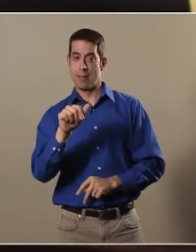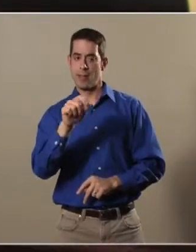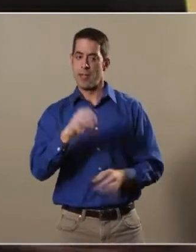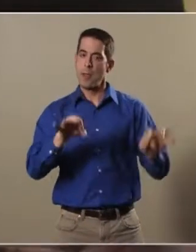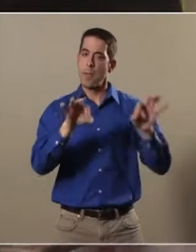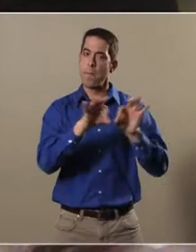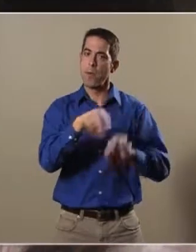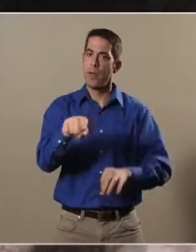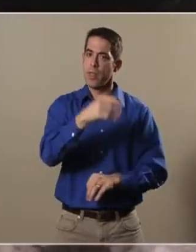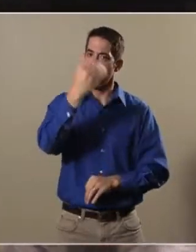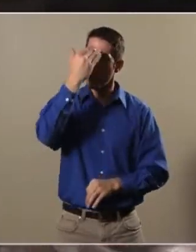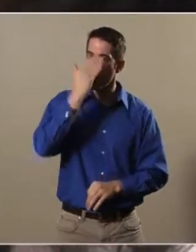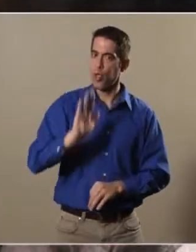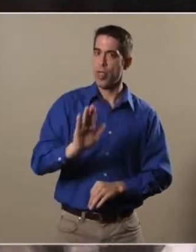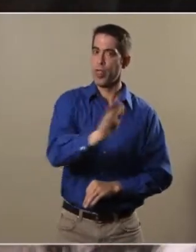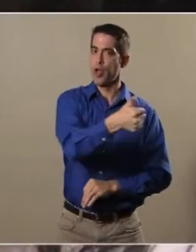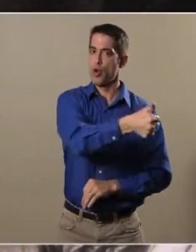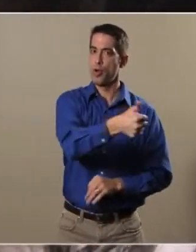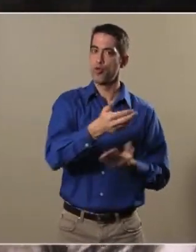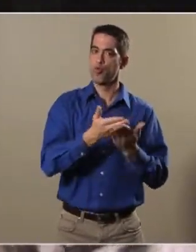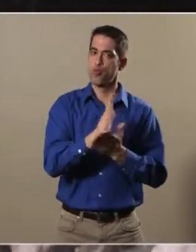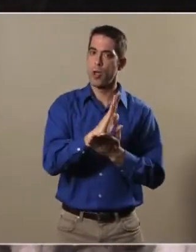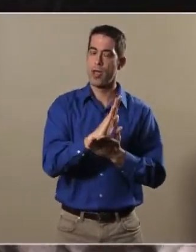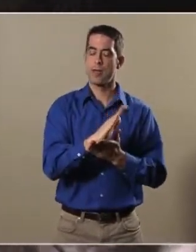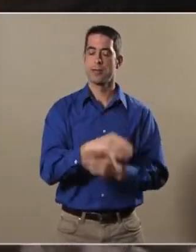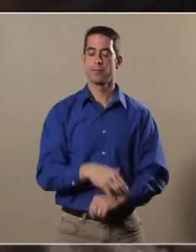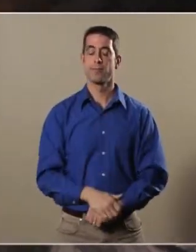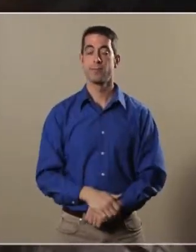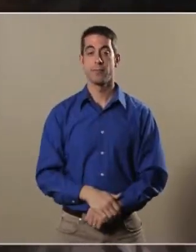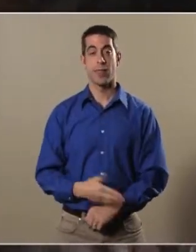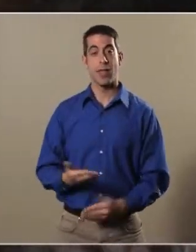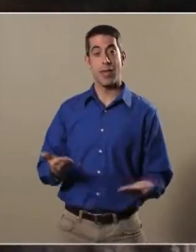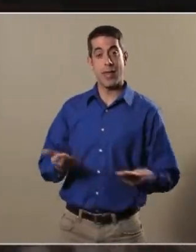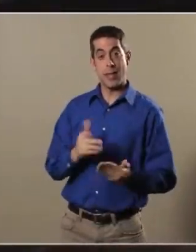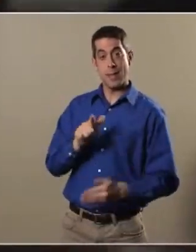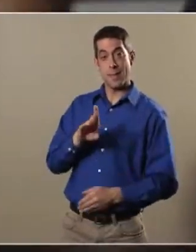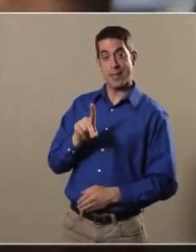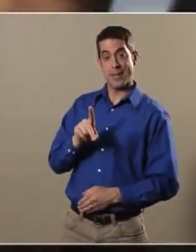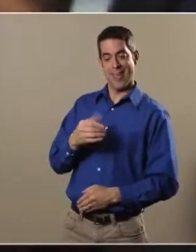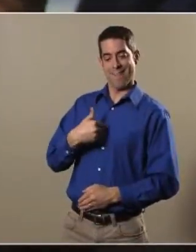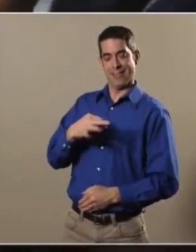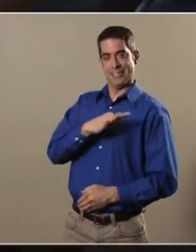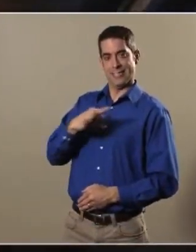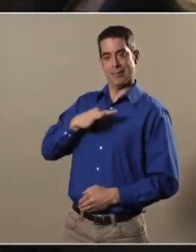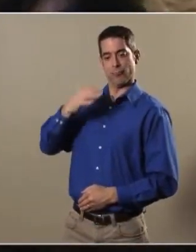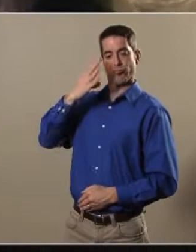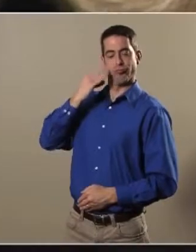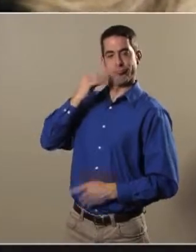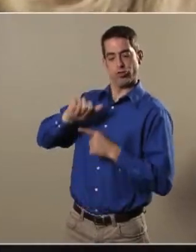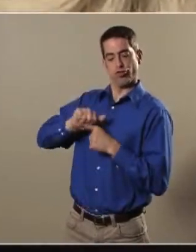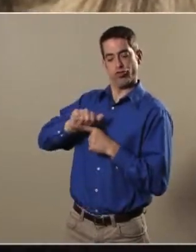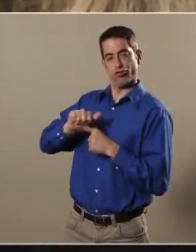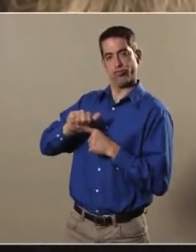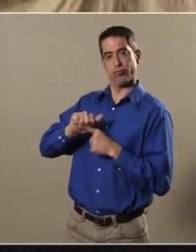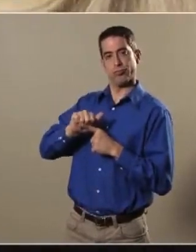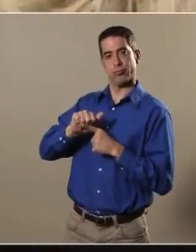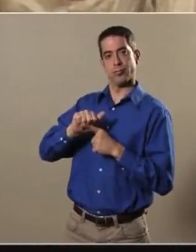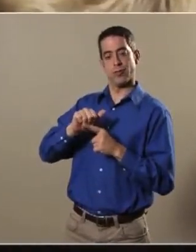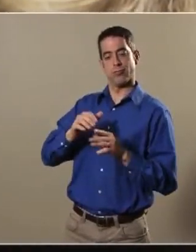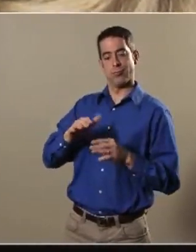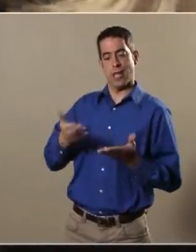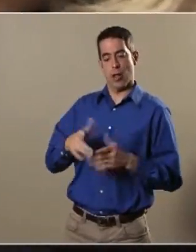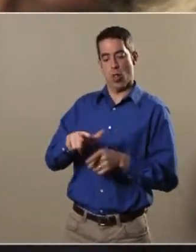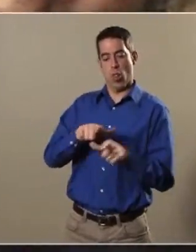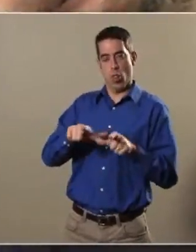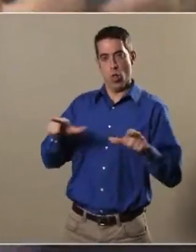resources is essential. All of our staff are trained to provide information and referral services on the local, state, and national level. Help is as